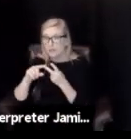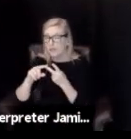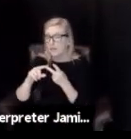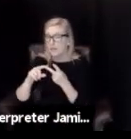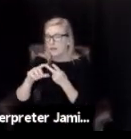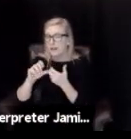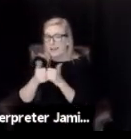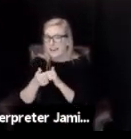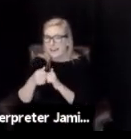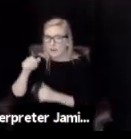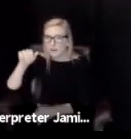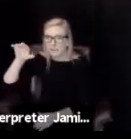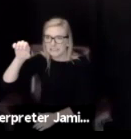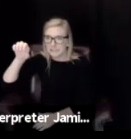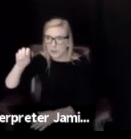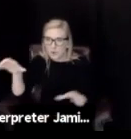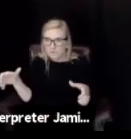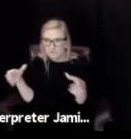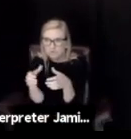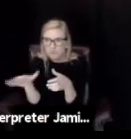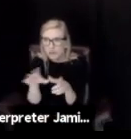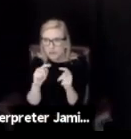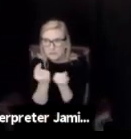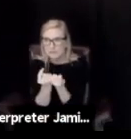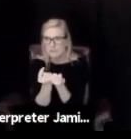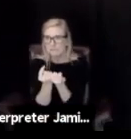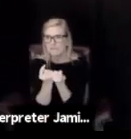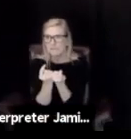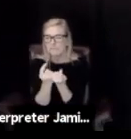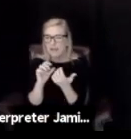they gather their team, how they're at the table, getting different